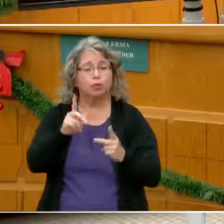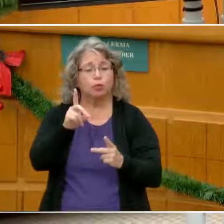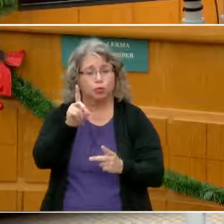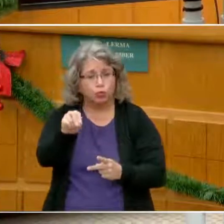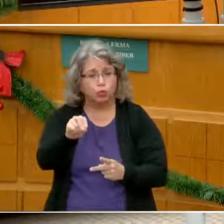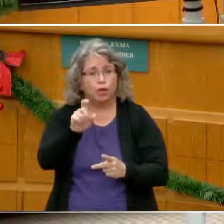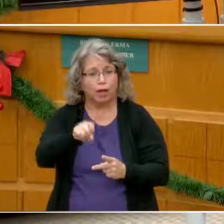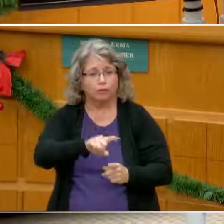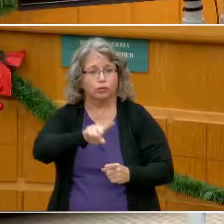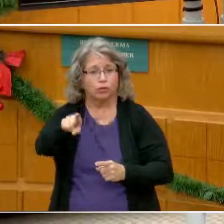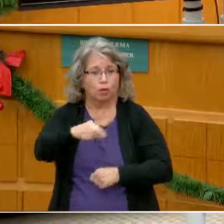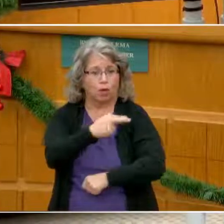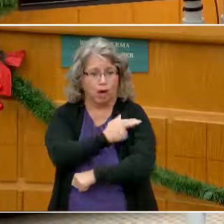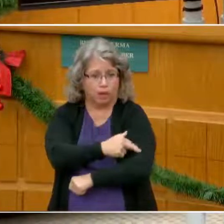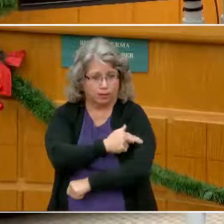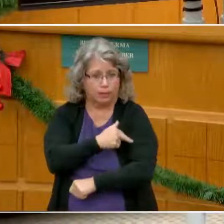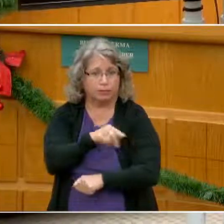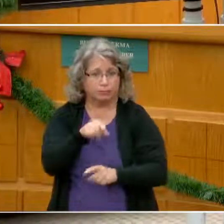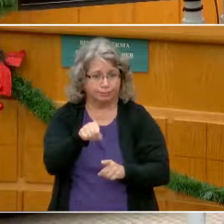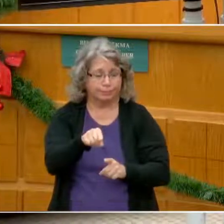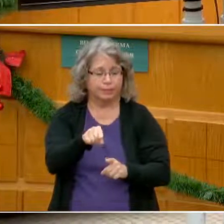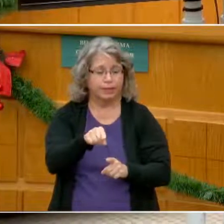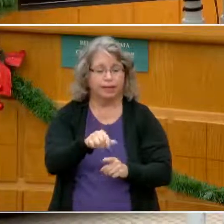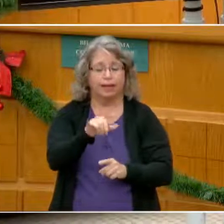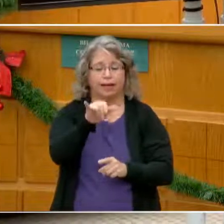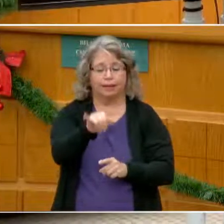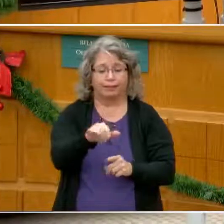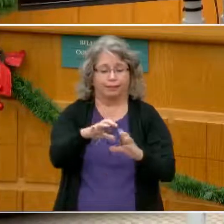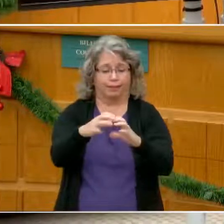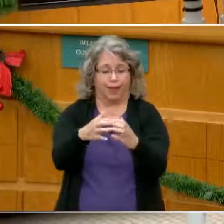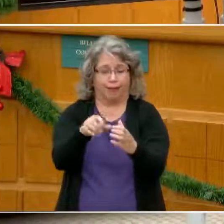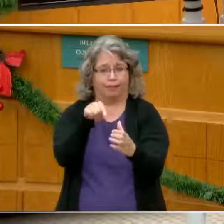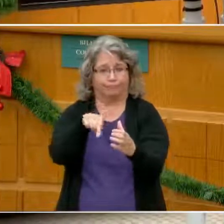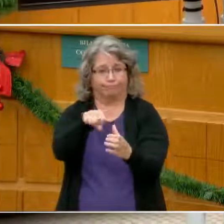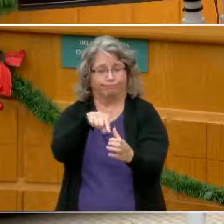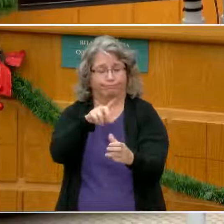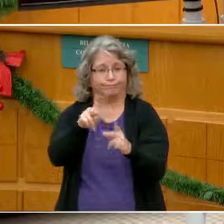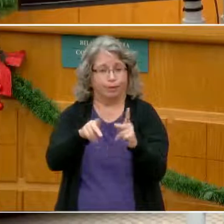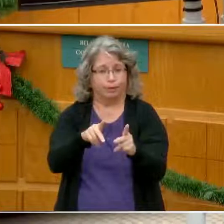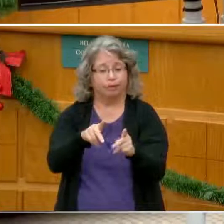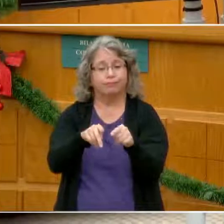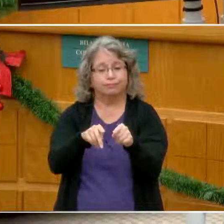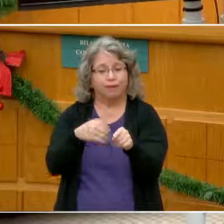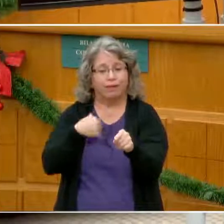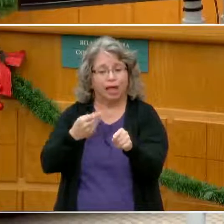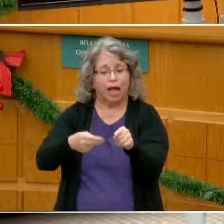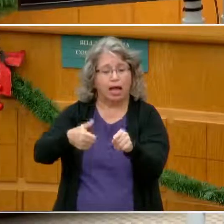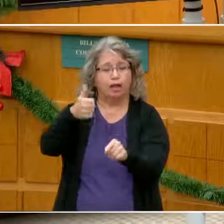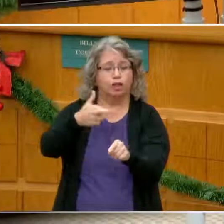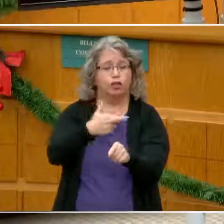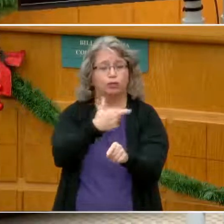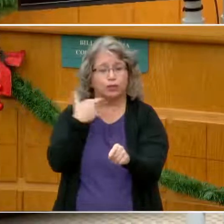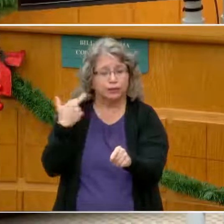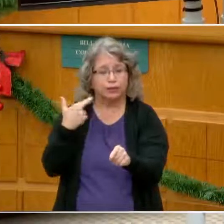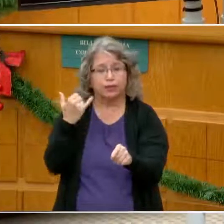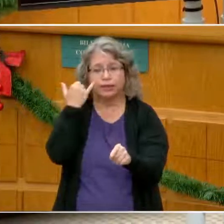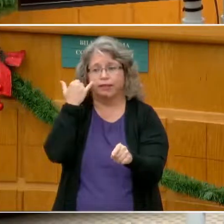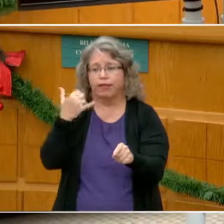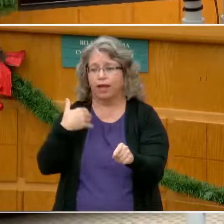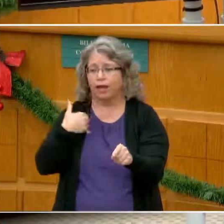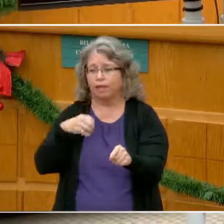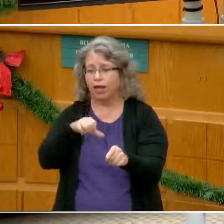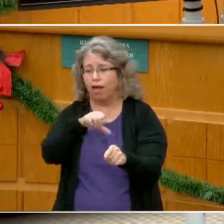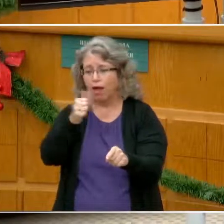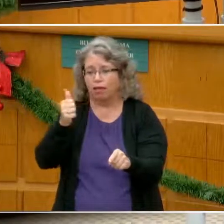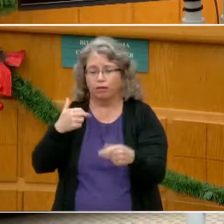also will fall into that category of perhaps having higher risk if they have comorbidities or